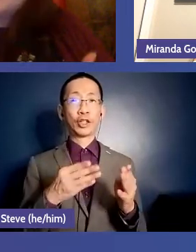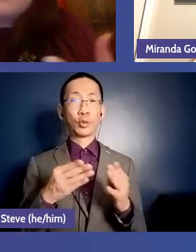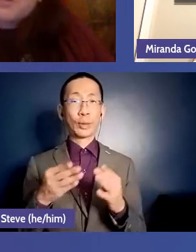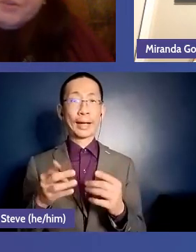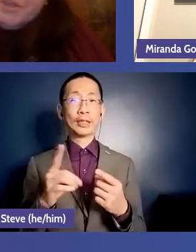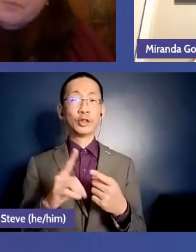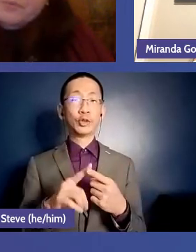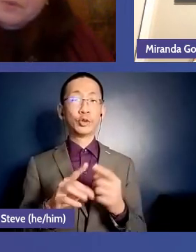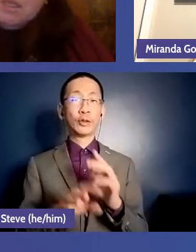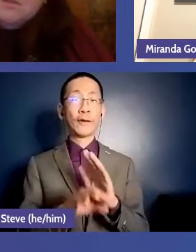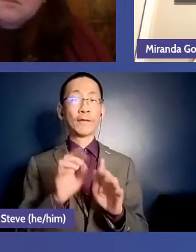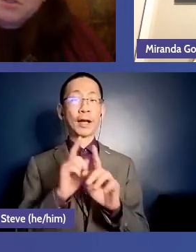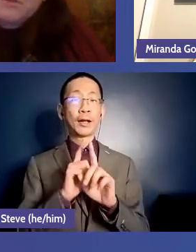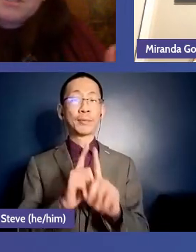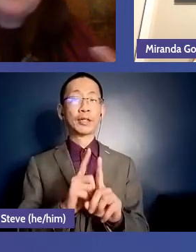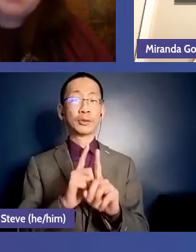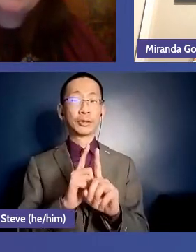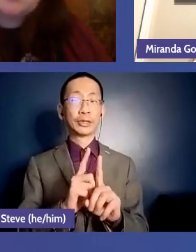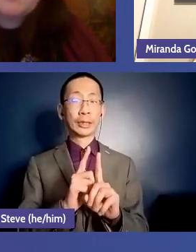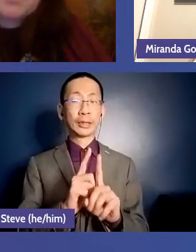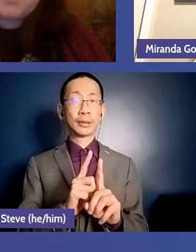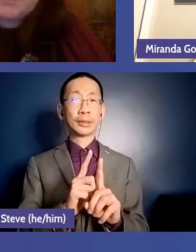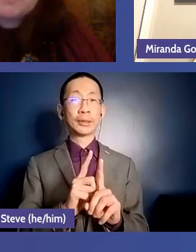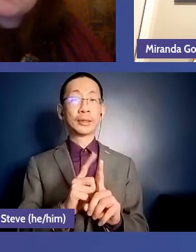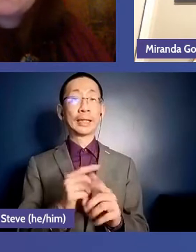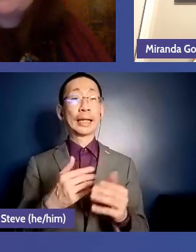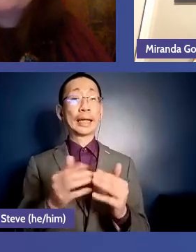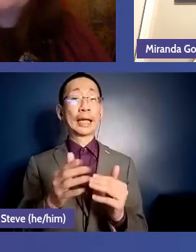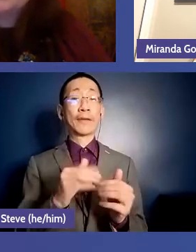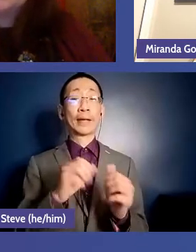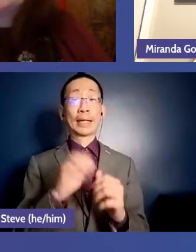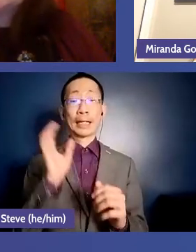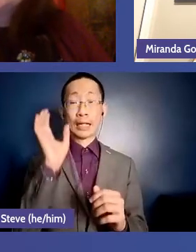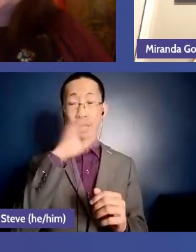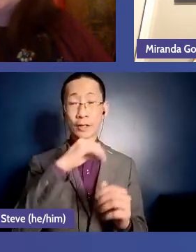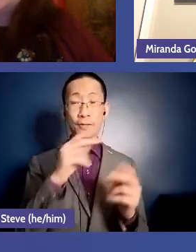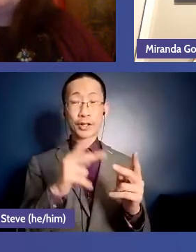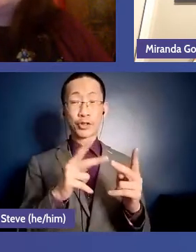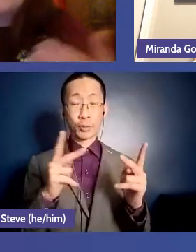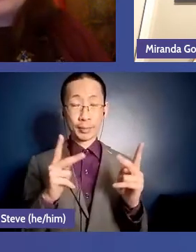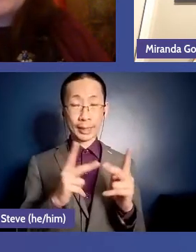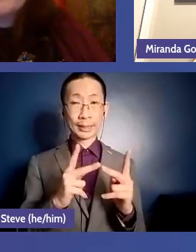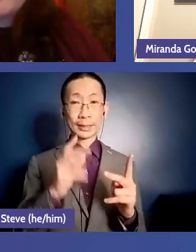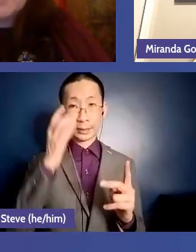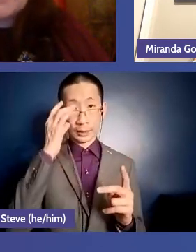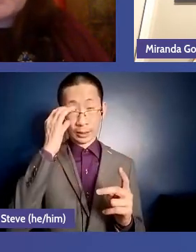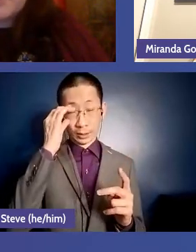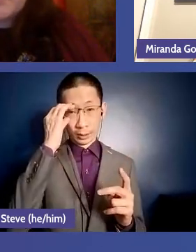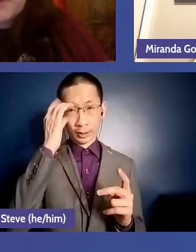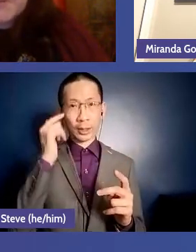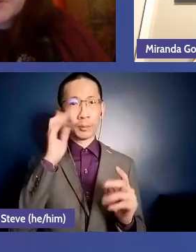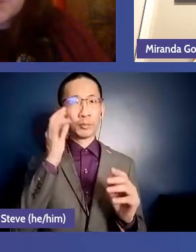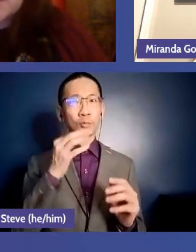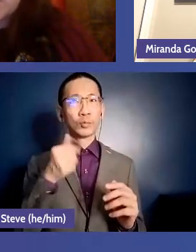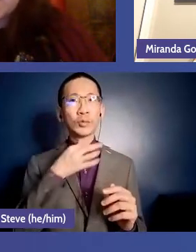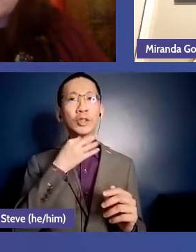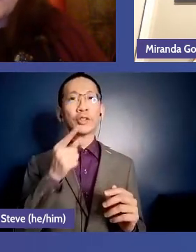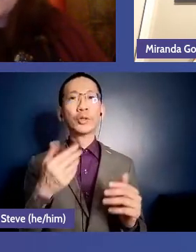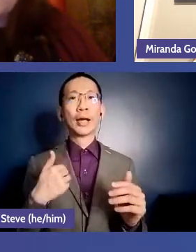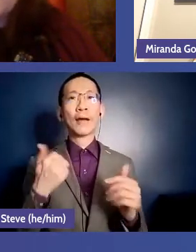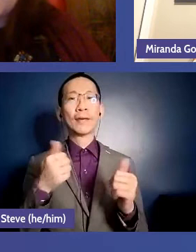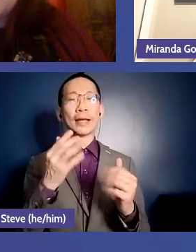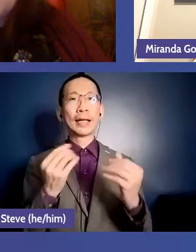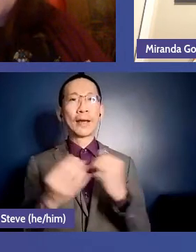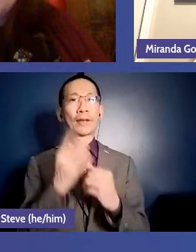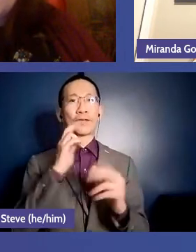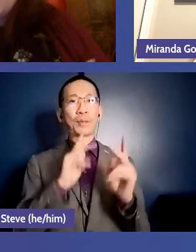to find mentorship in, you know, in even in unconventional places. So I'm curious if you all have advice for the folks that are listening about